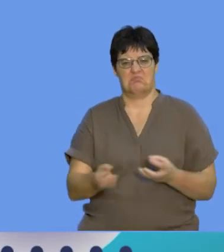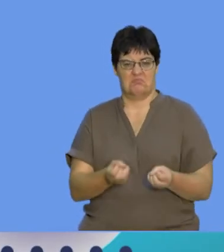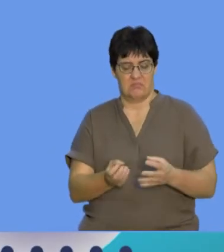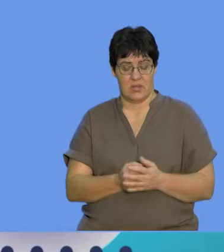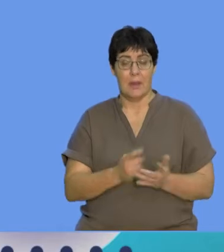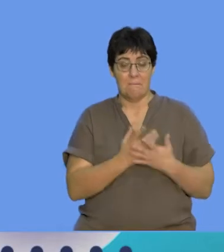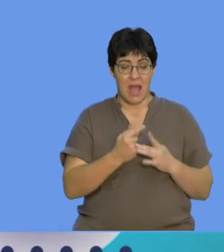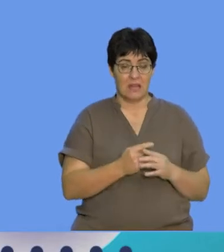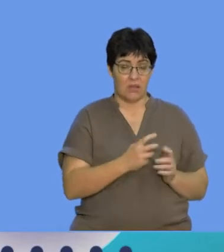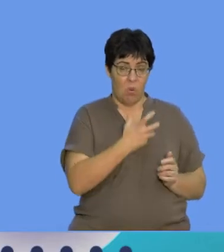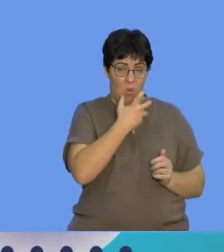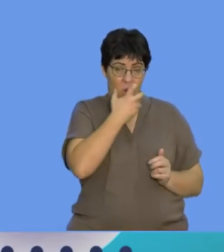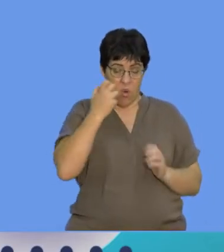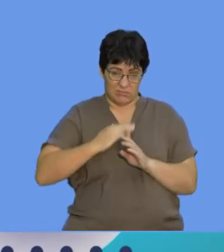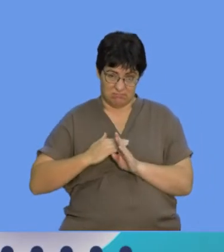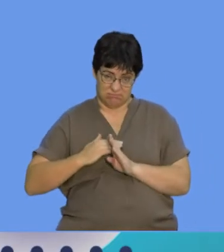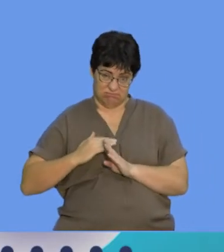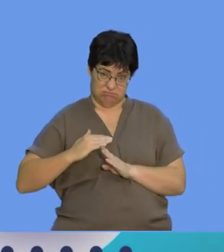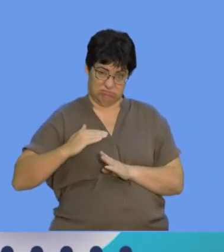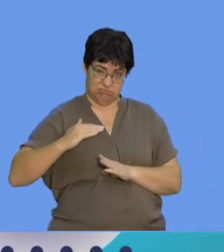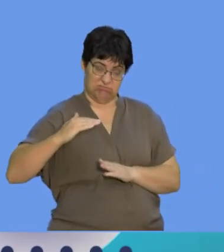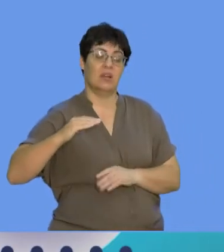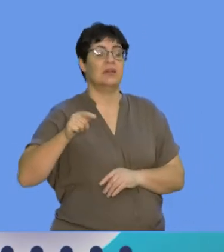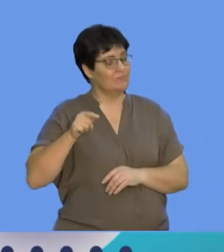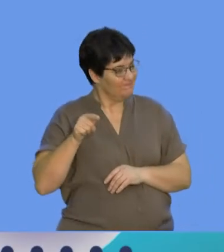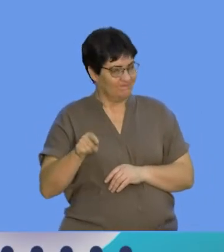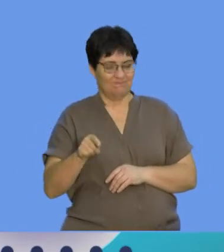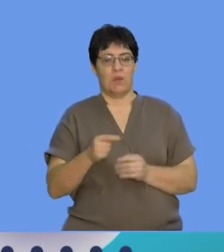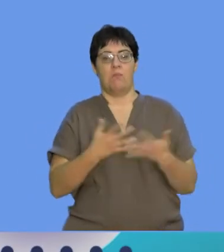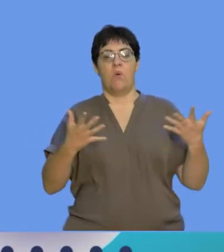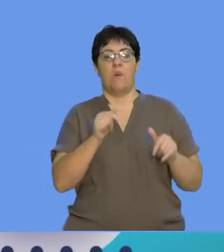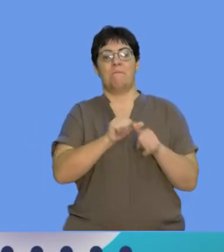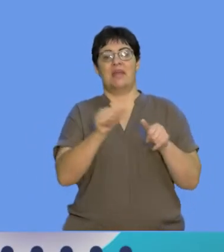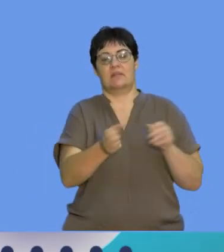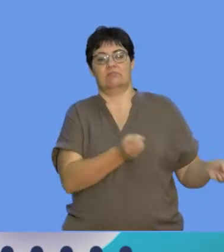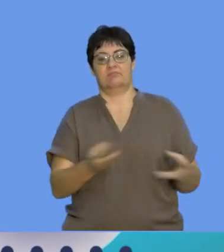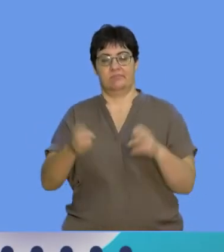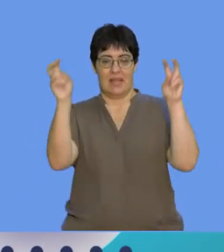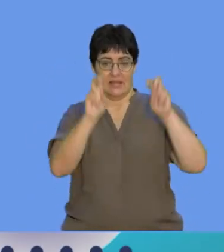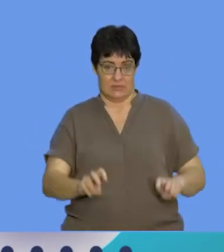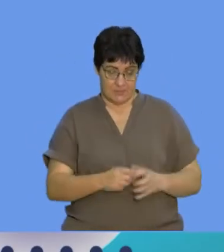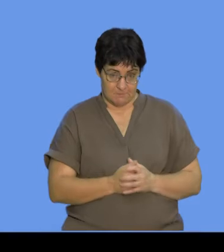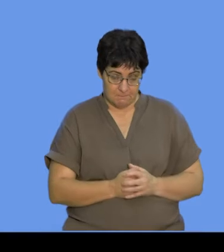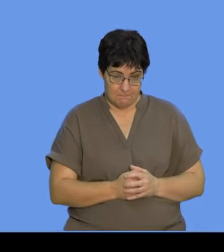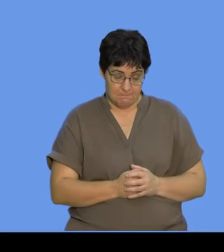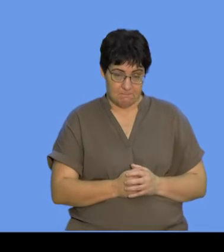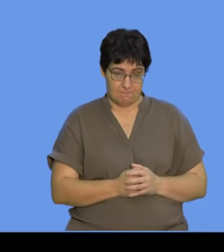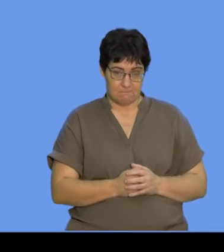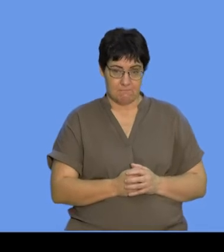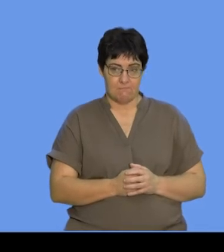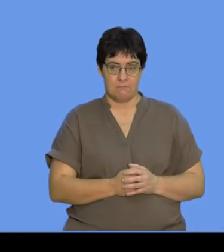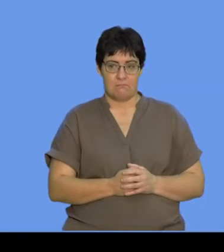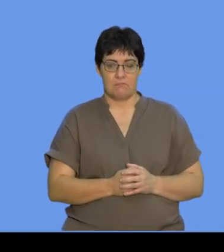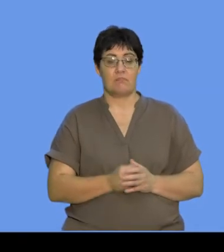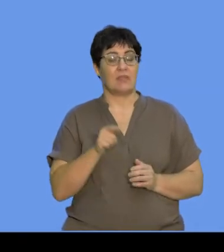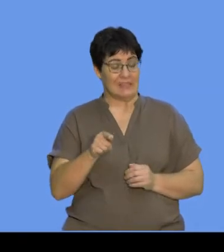their temperature increases, they essentially become better electrical conductors, right? Okay, that's